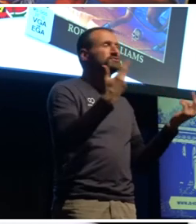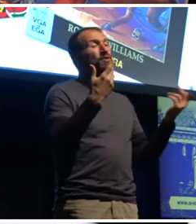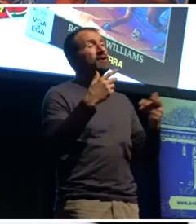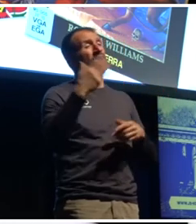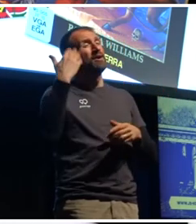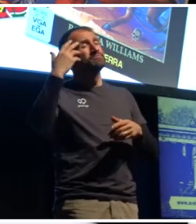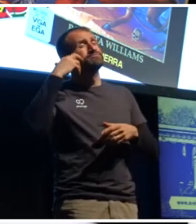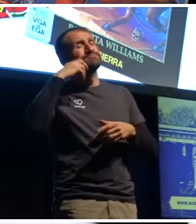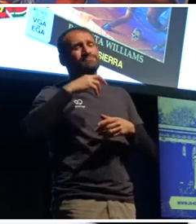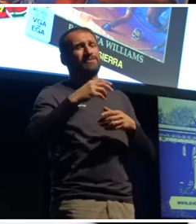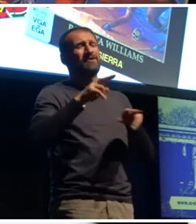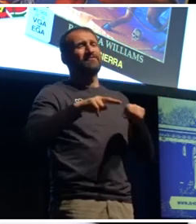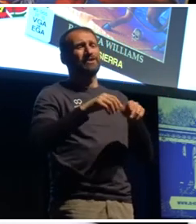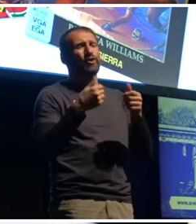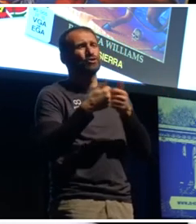Quest.